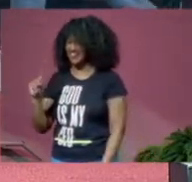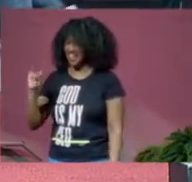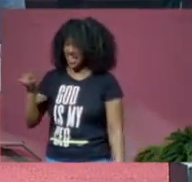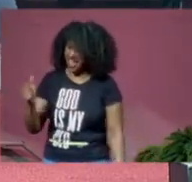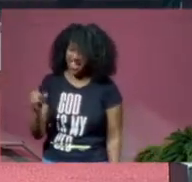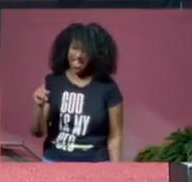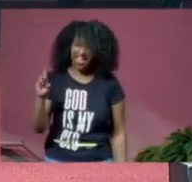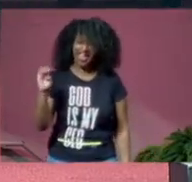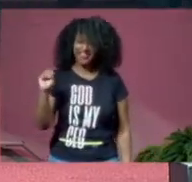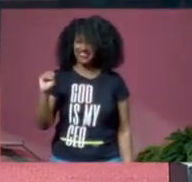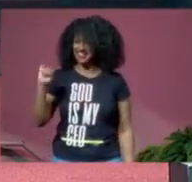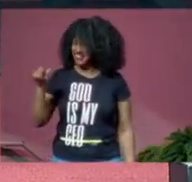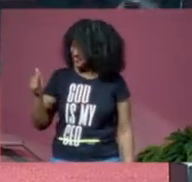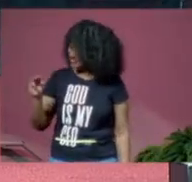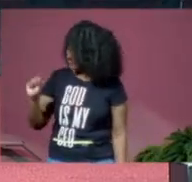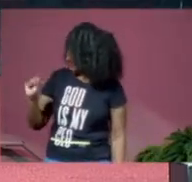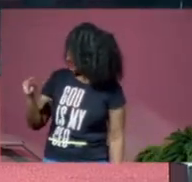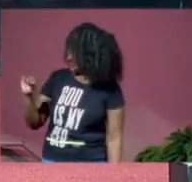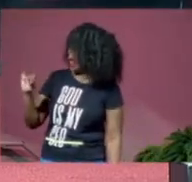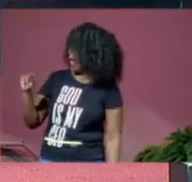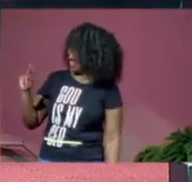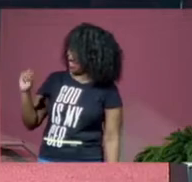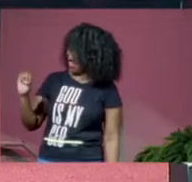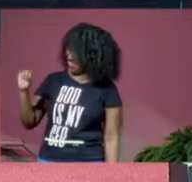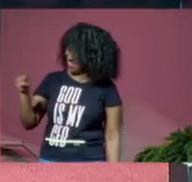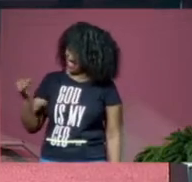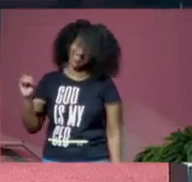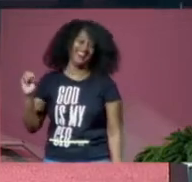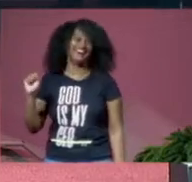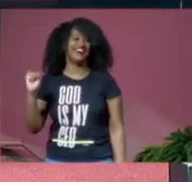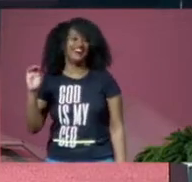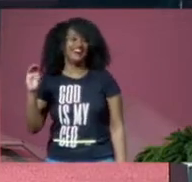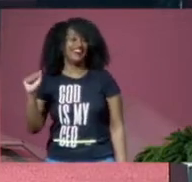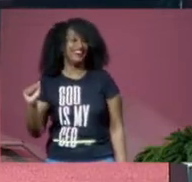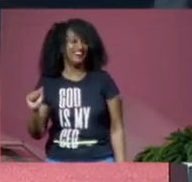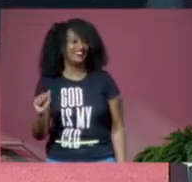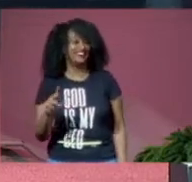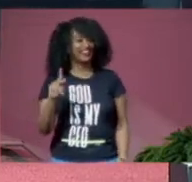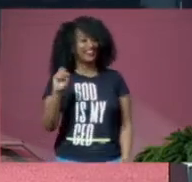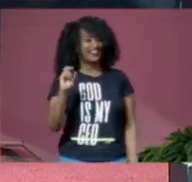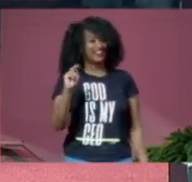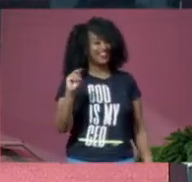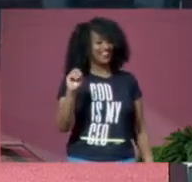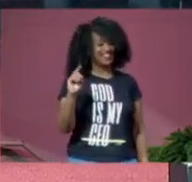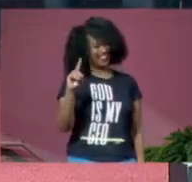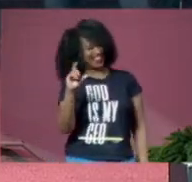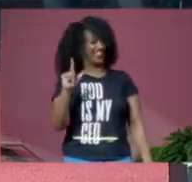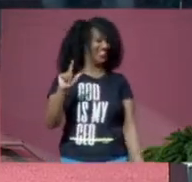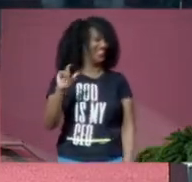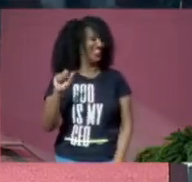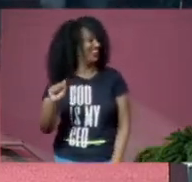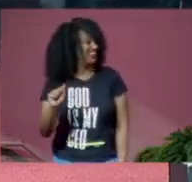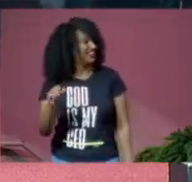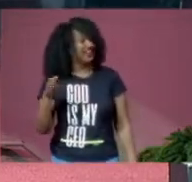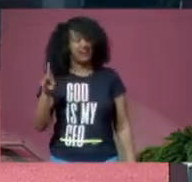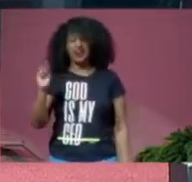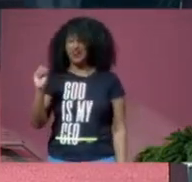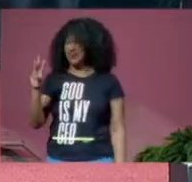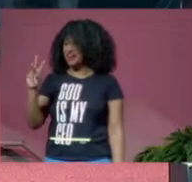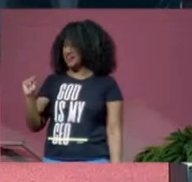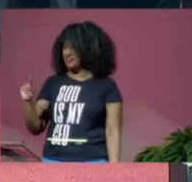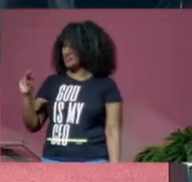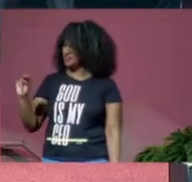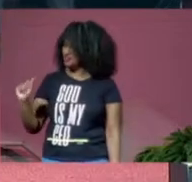y'all, Jasmine Haynes and Jessica Bailey, Jessica Tassin, Kennedy Brown, Kinsley Nichols,